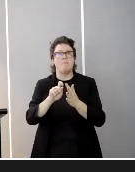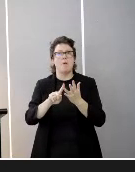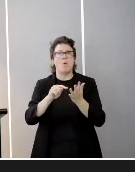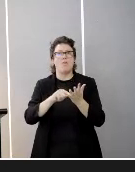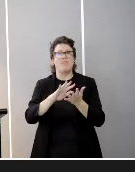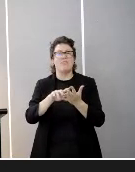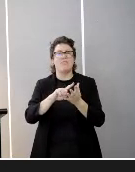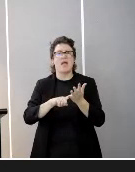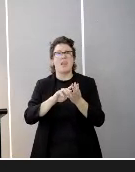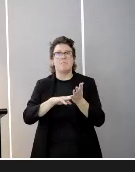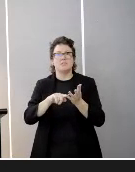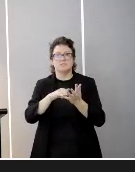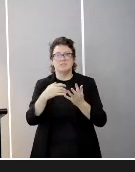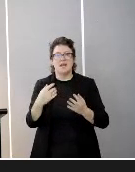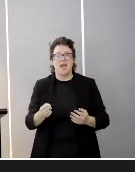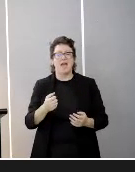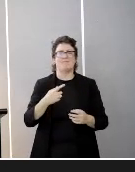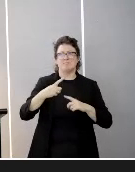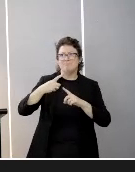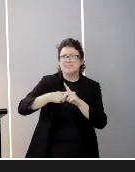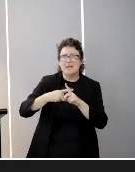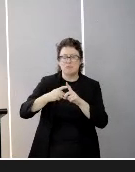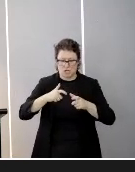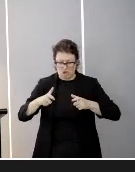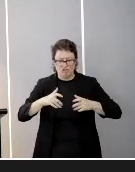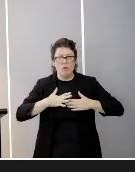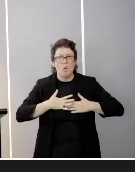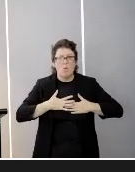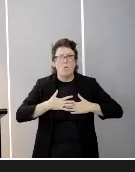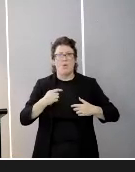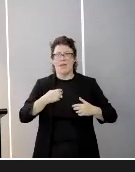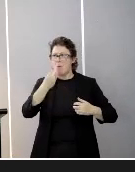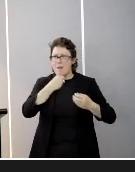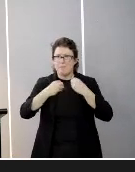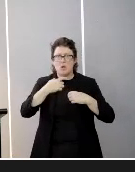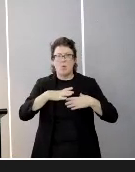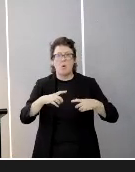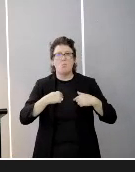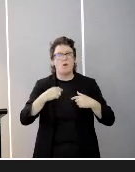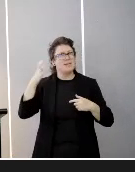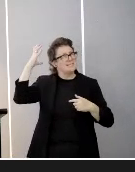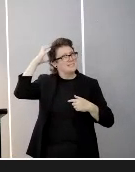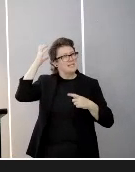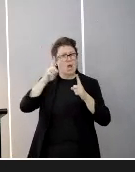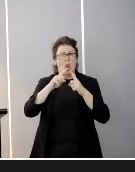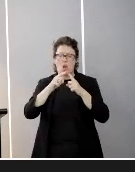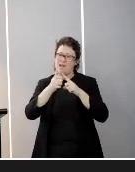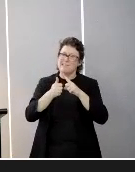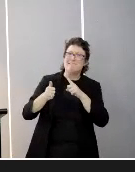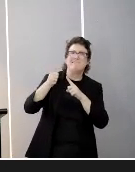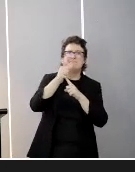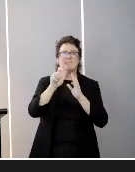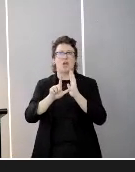functions, our temperature, our appetite, and it sits in our brain, and that's the master clock. And we can kind of think of this